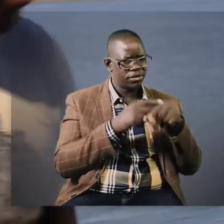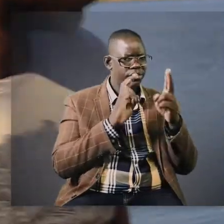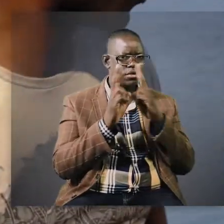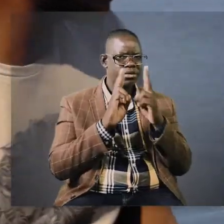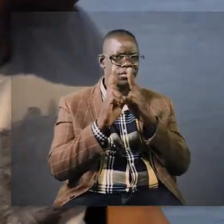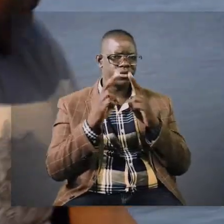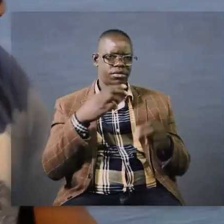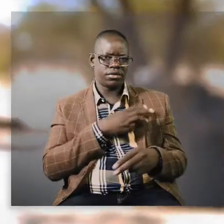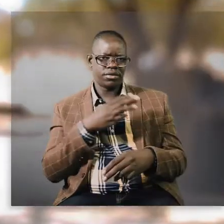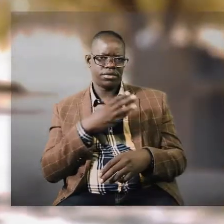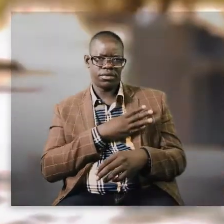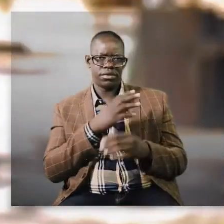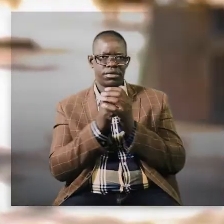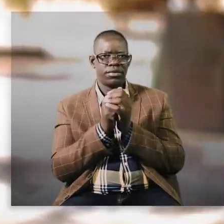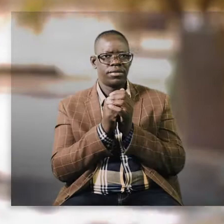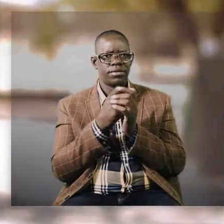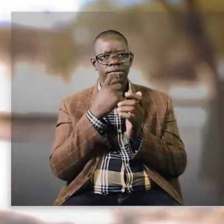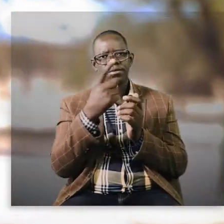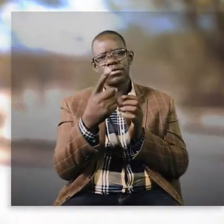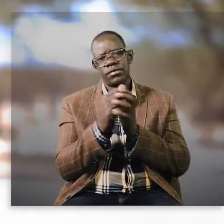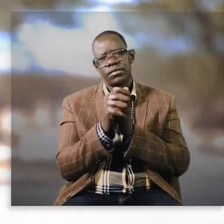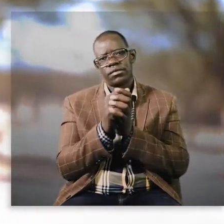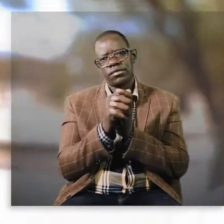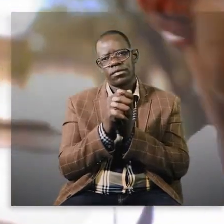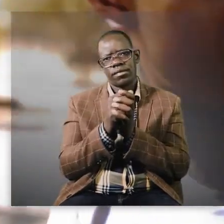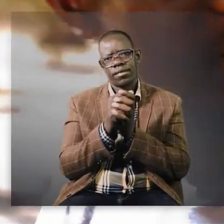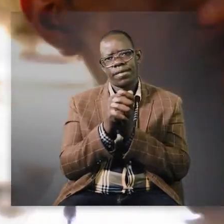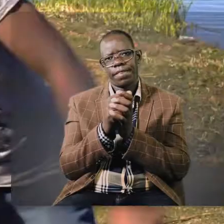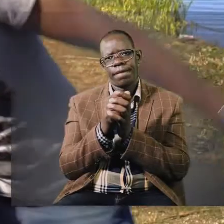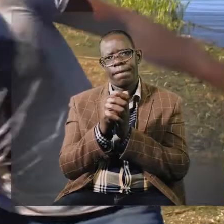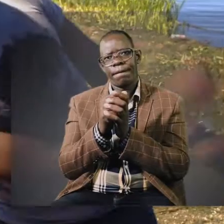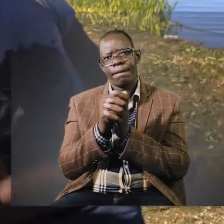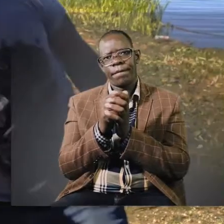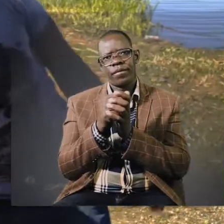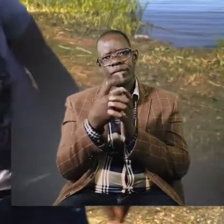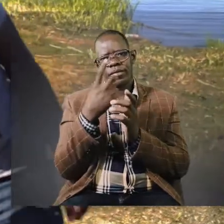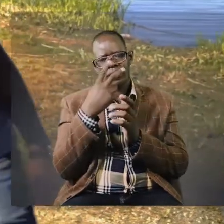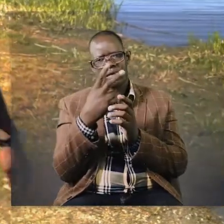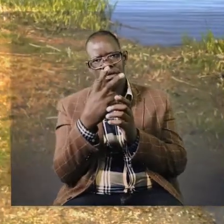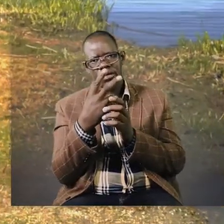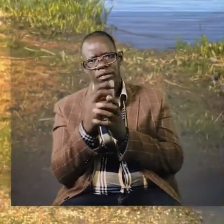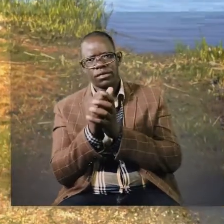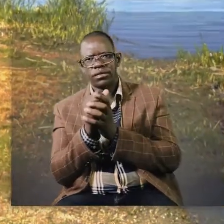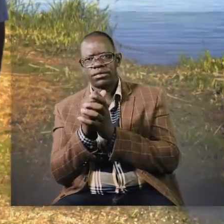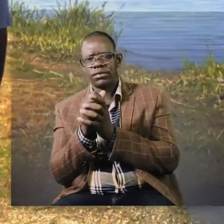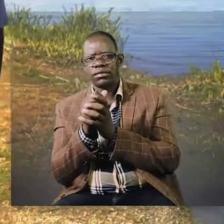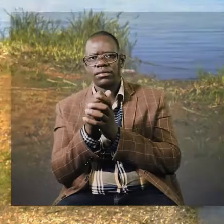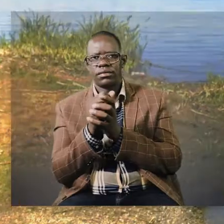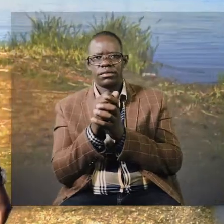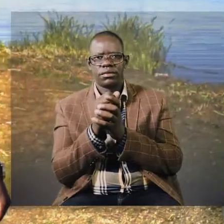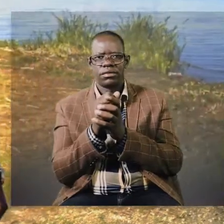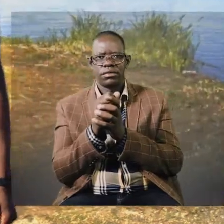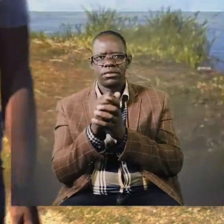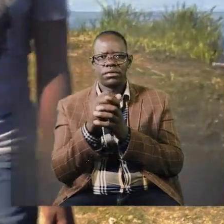and AIDS. Okay. She said she had a chat with you guys. Yeah, she did. The subject seems to fascinate her of late. Yeah.